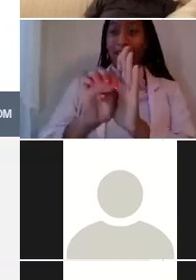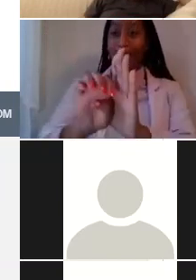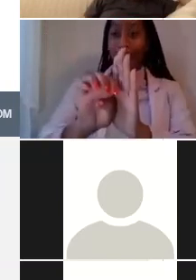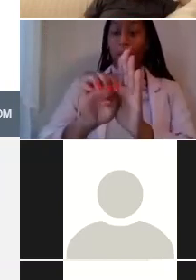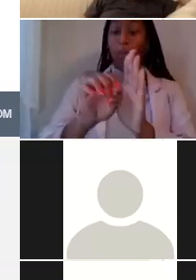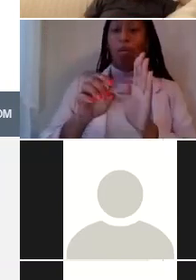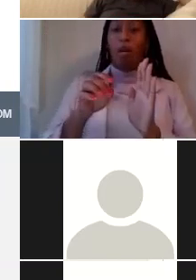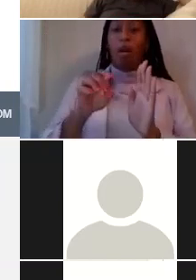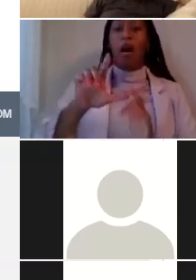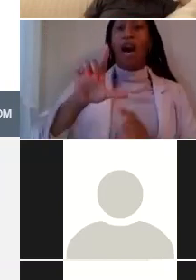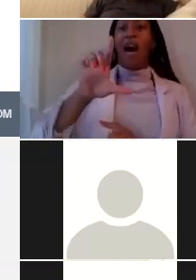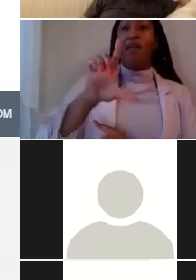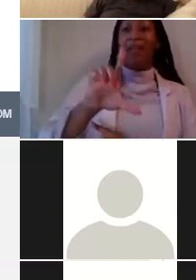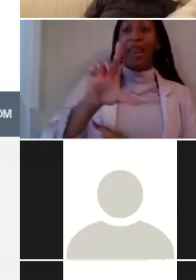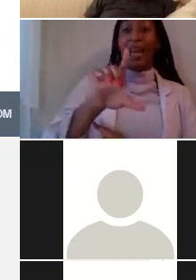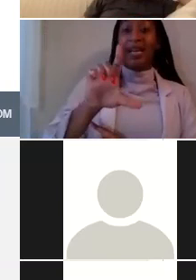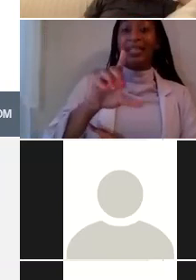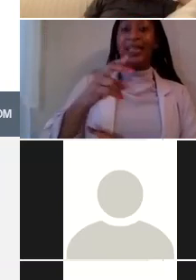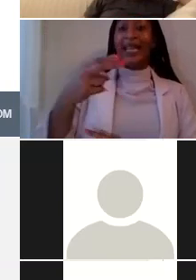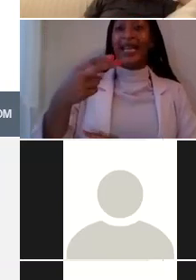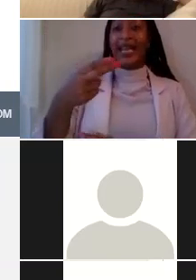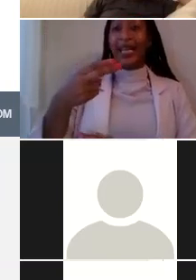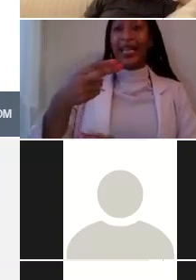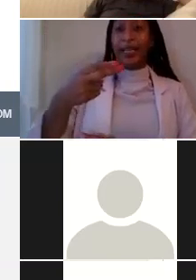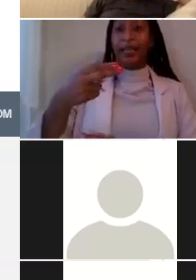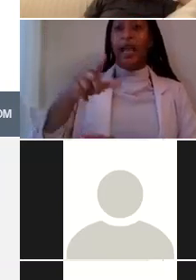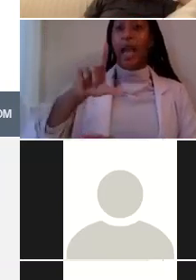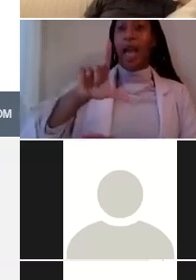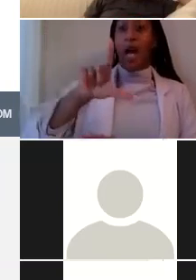this latent heat process. Okay?